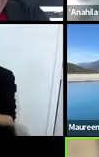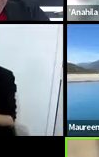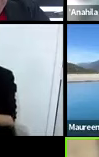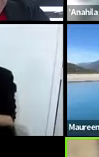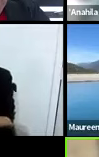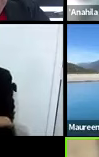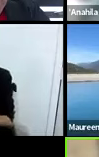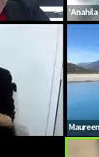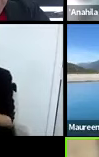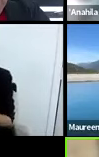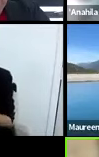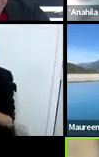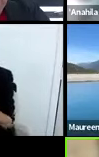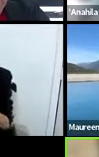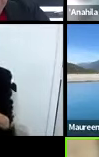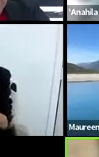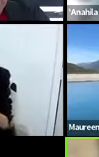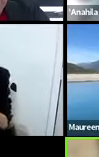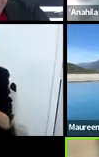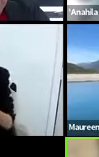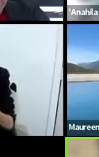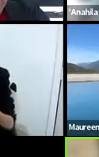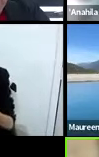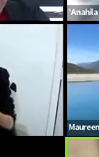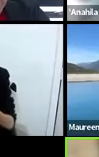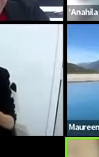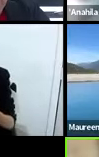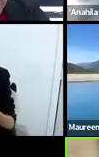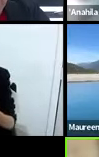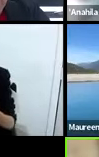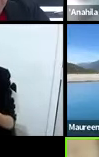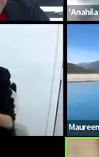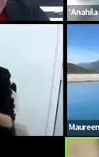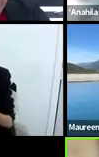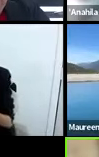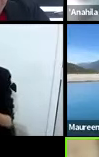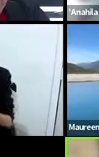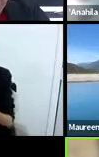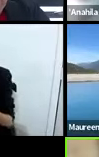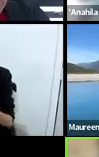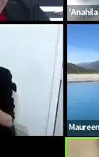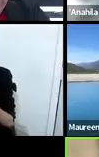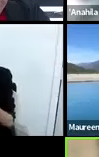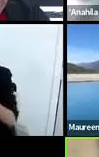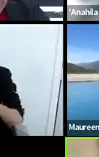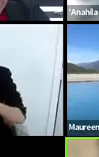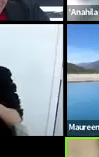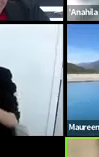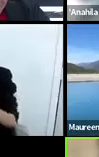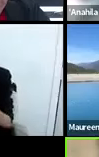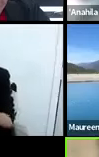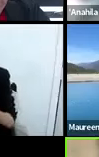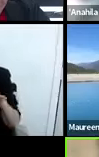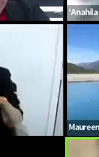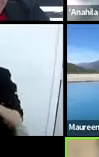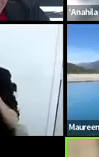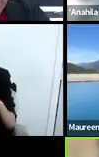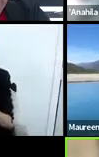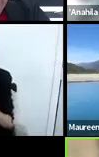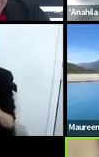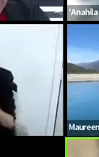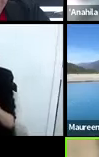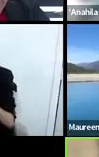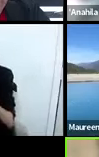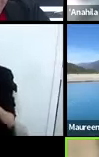knowing that the difficulties and the challenges won't be long lasting. It's not nearly as difficult as what we imagine at the beginning